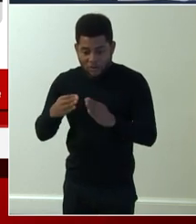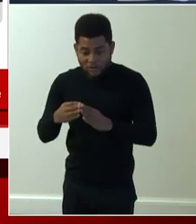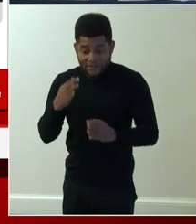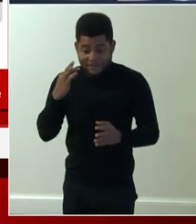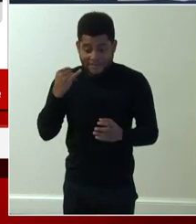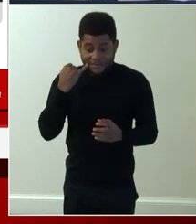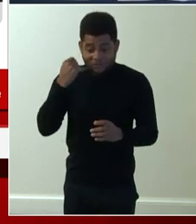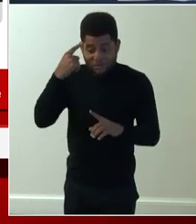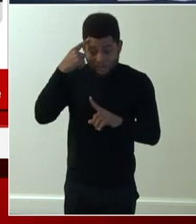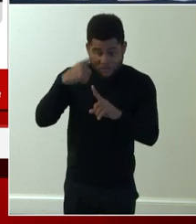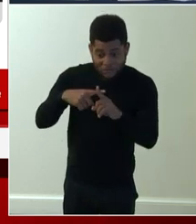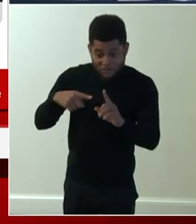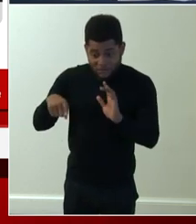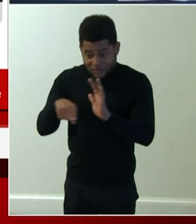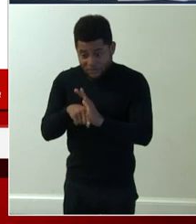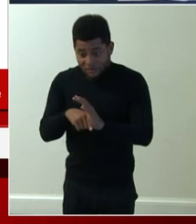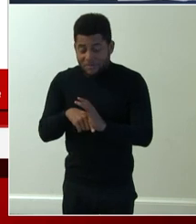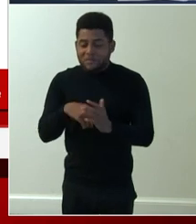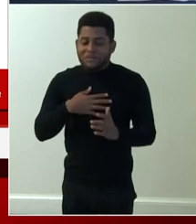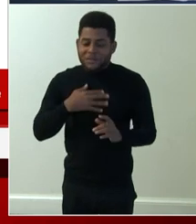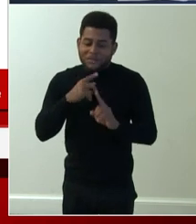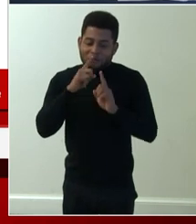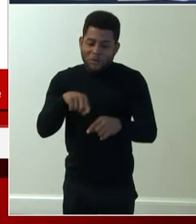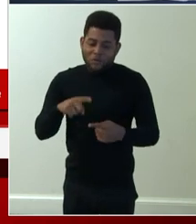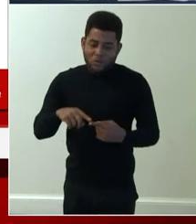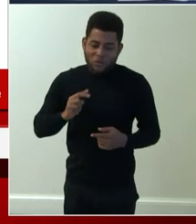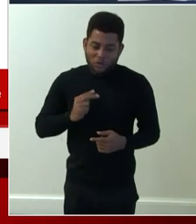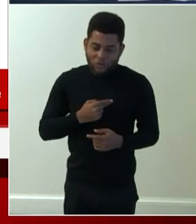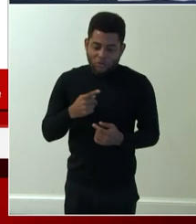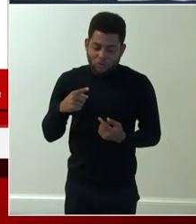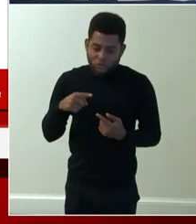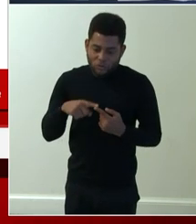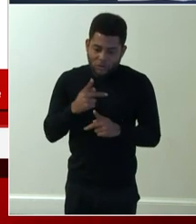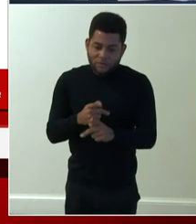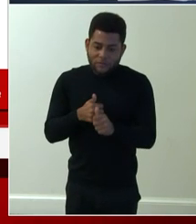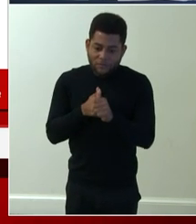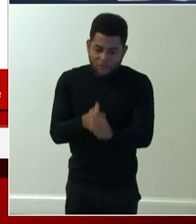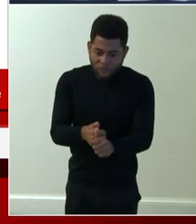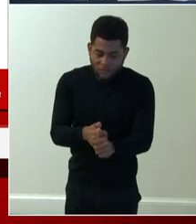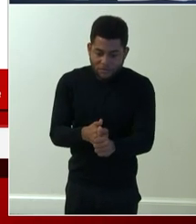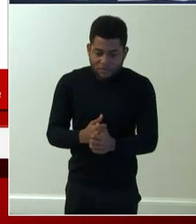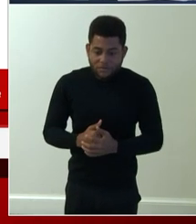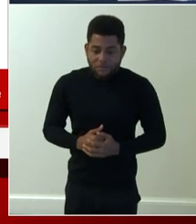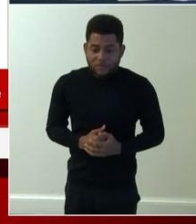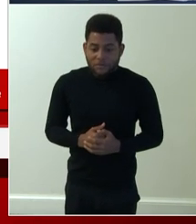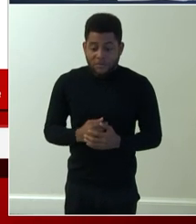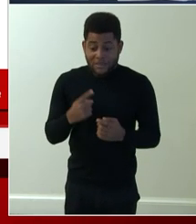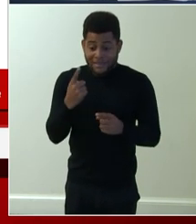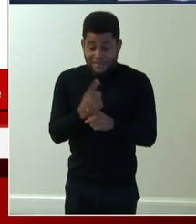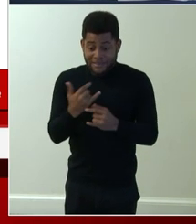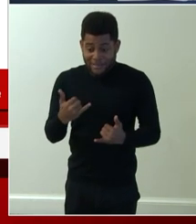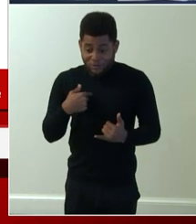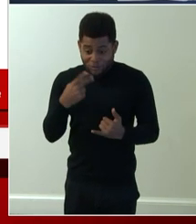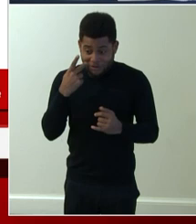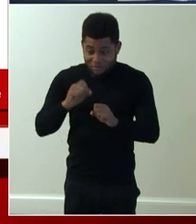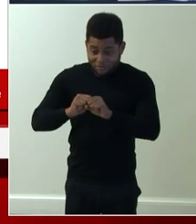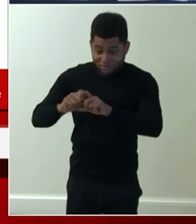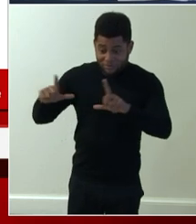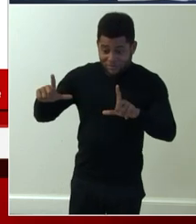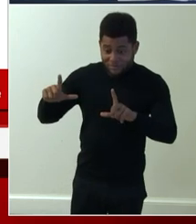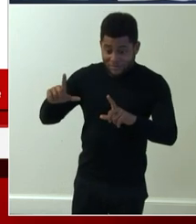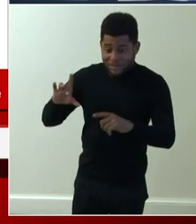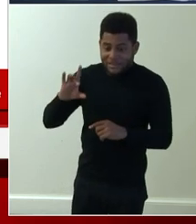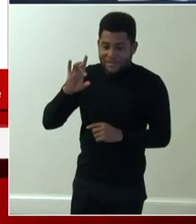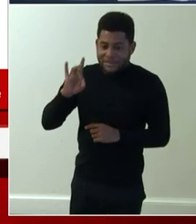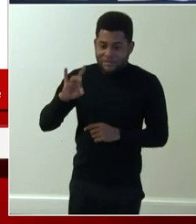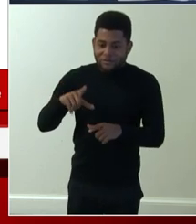On the screen, you'll see the 8 initial Test Yourself Express locations at 8 libraries, 1 in each ward. As